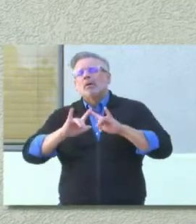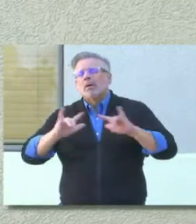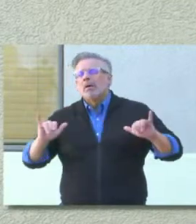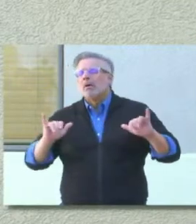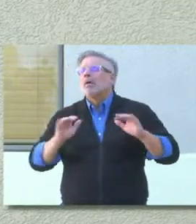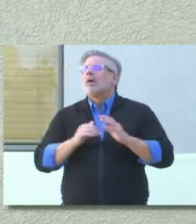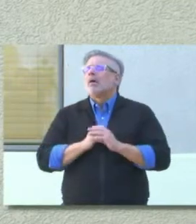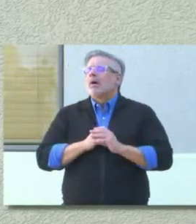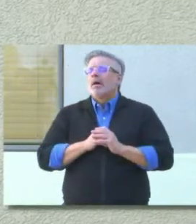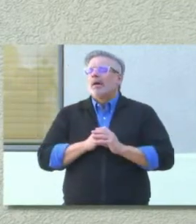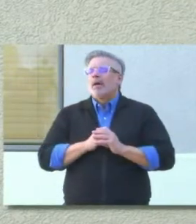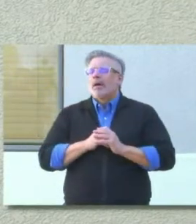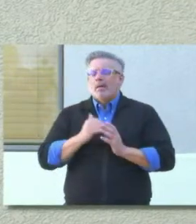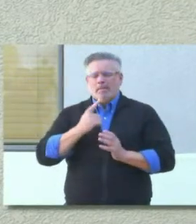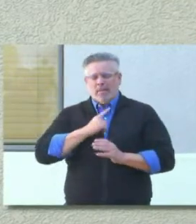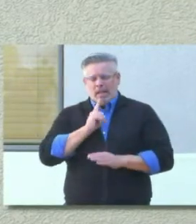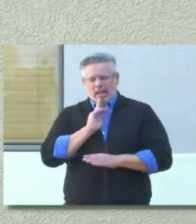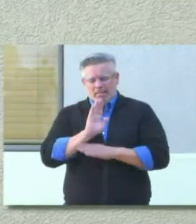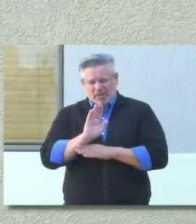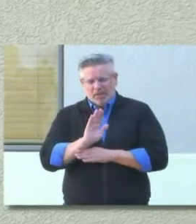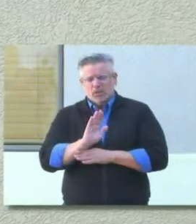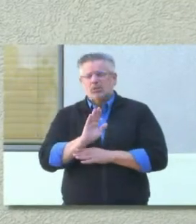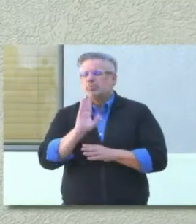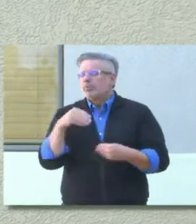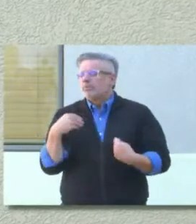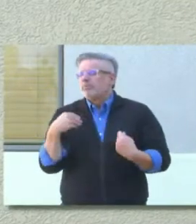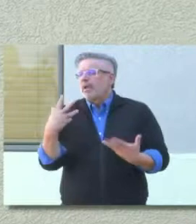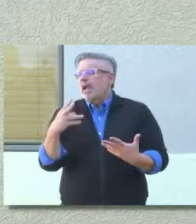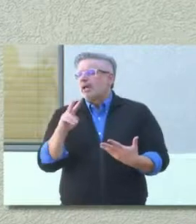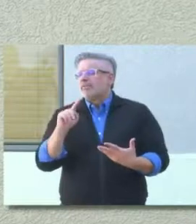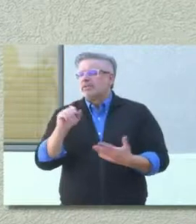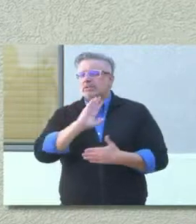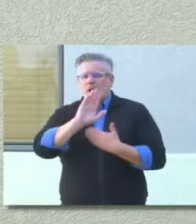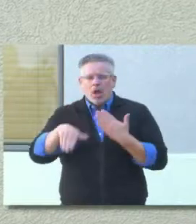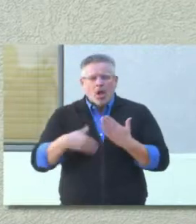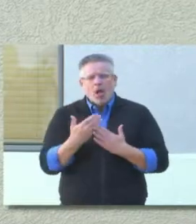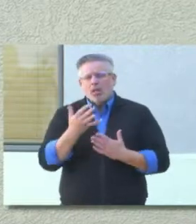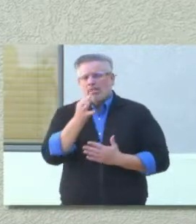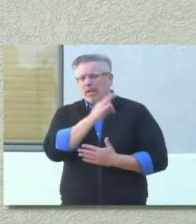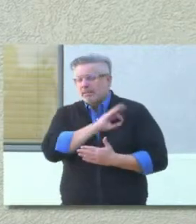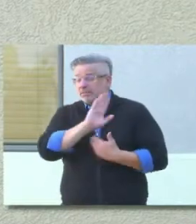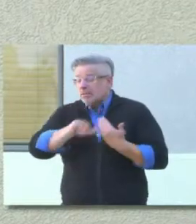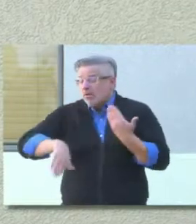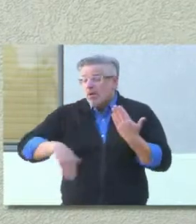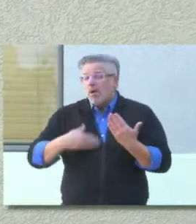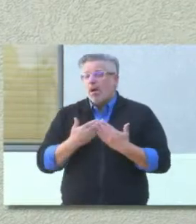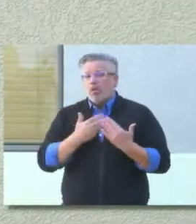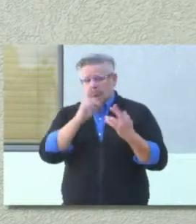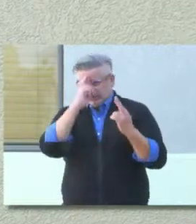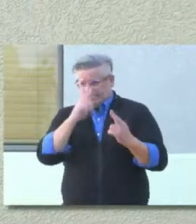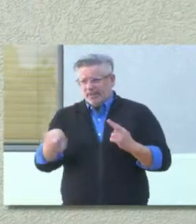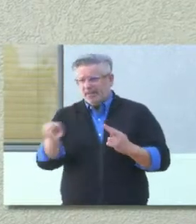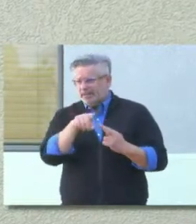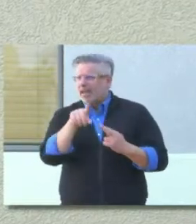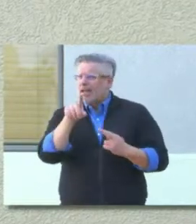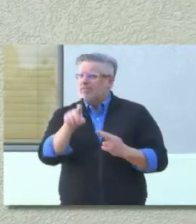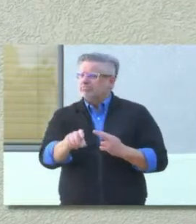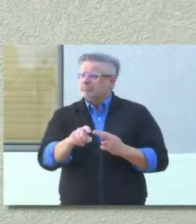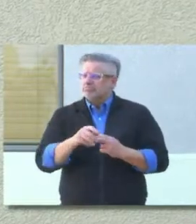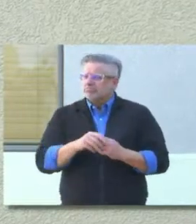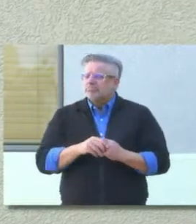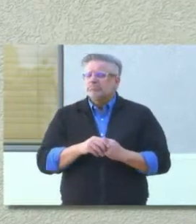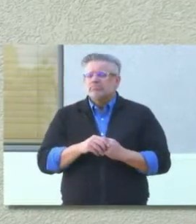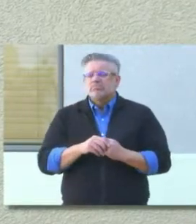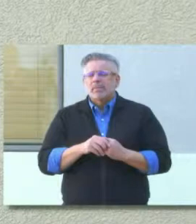didn't articulate my commitment to providing veterans all the benefits and all the respect that they deserve and